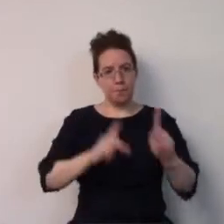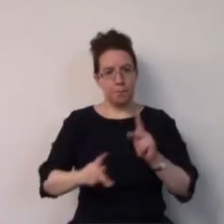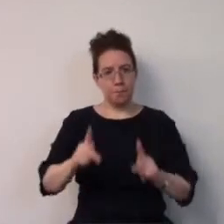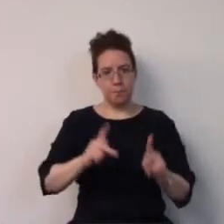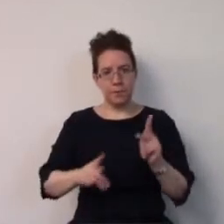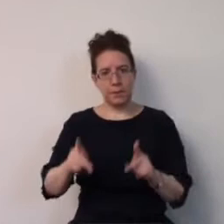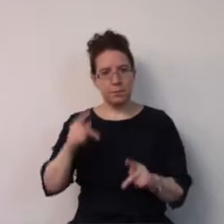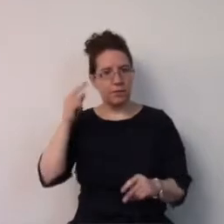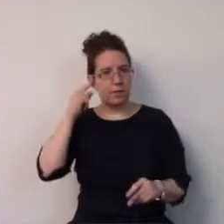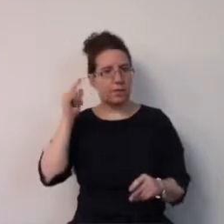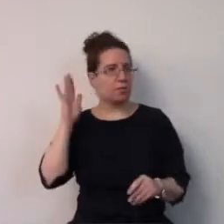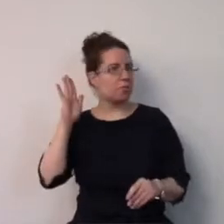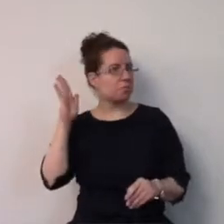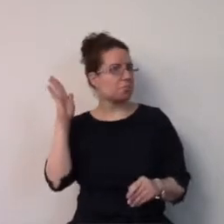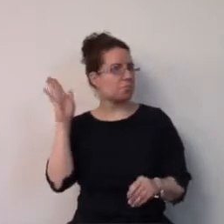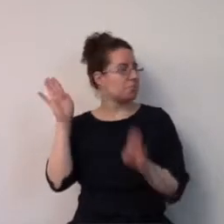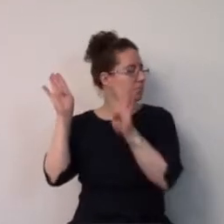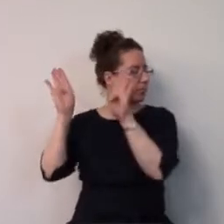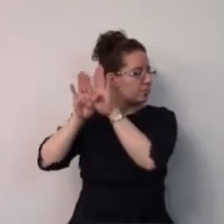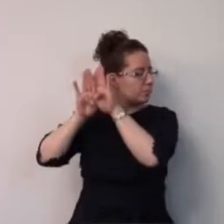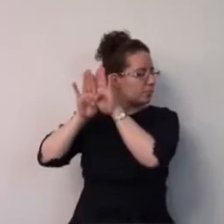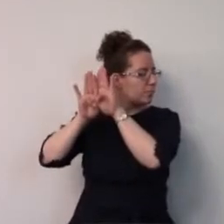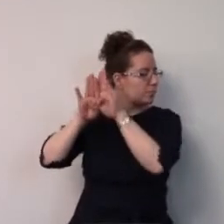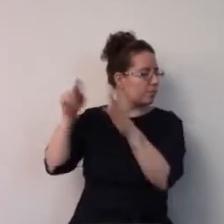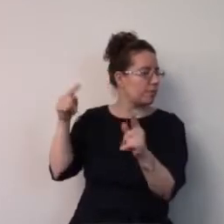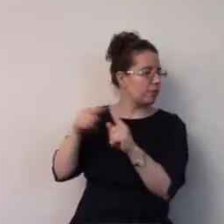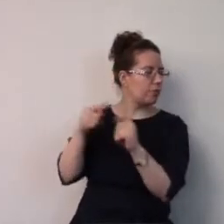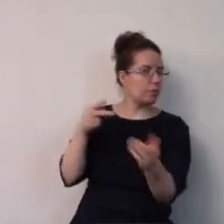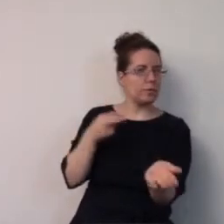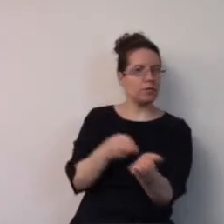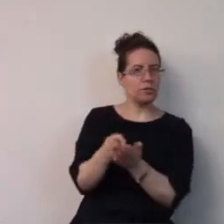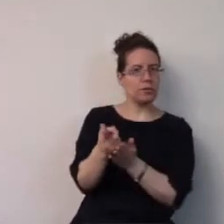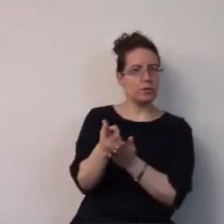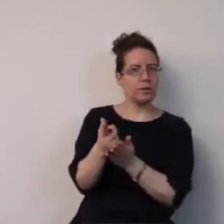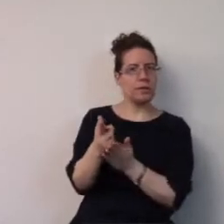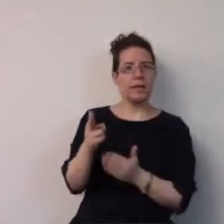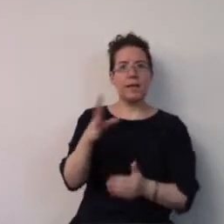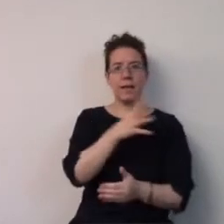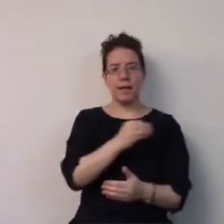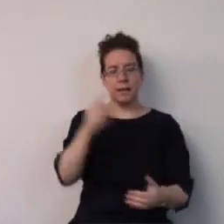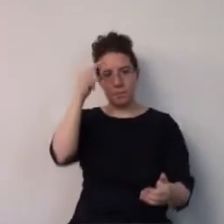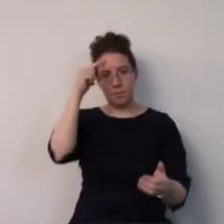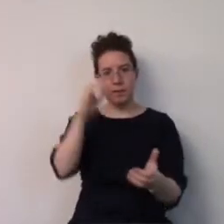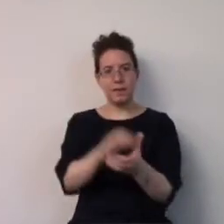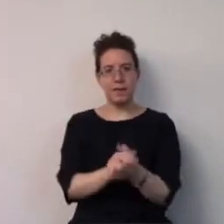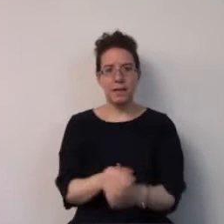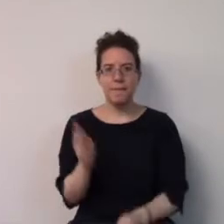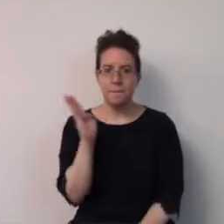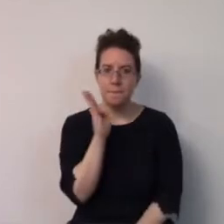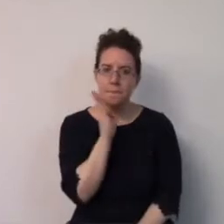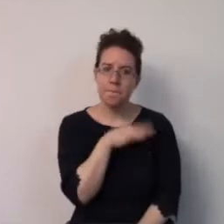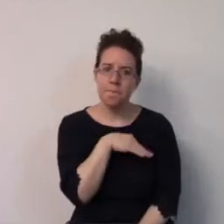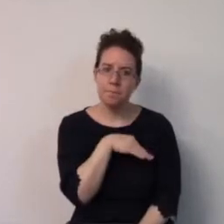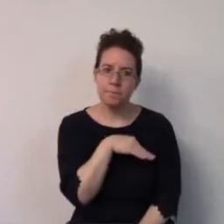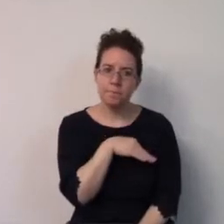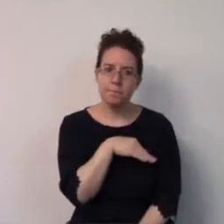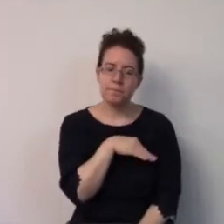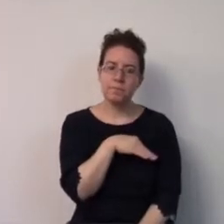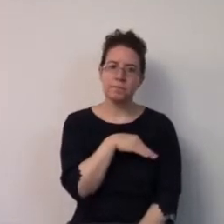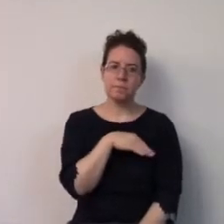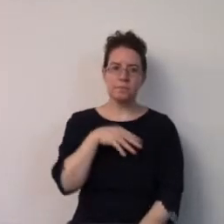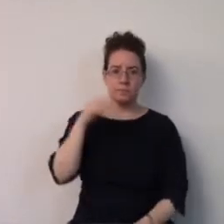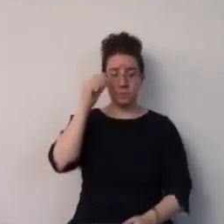unto fables. I'm a two-man preacher out. I'm going to turn on my headphones, and I'm going to listen to something